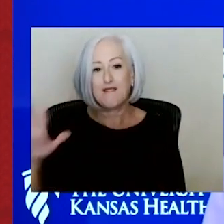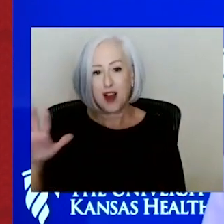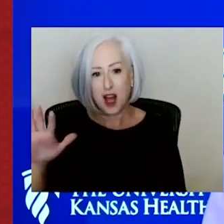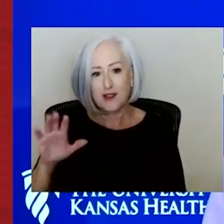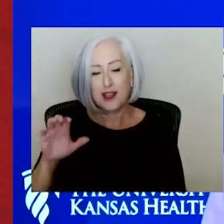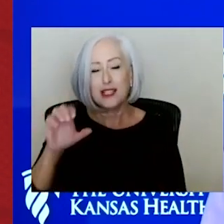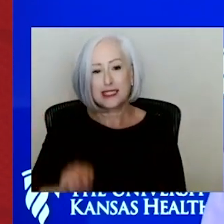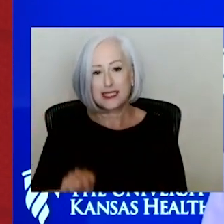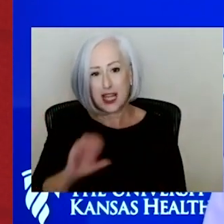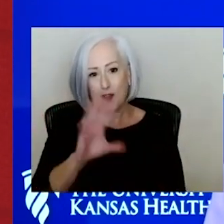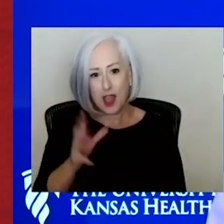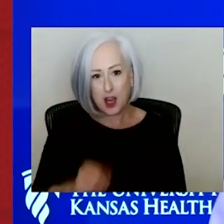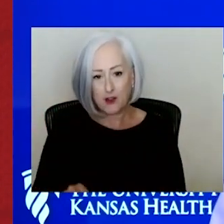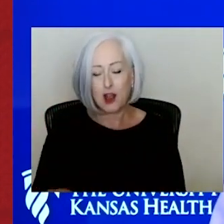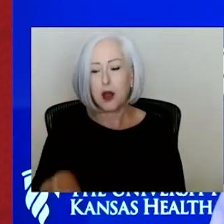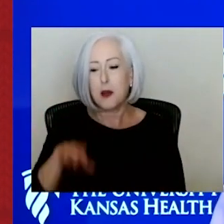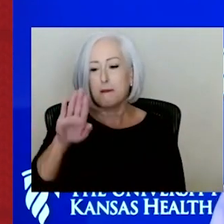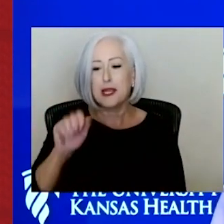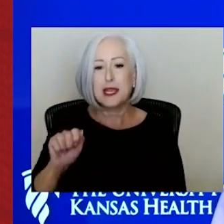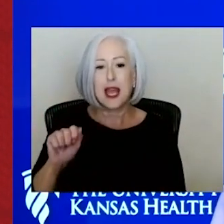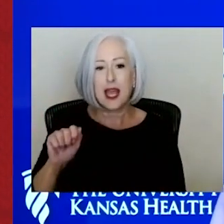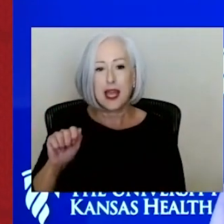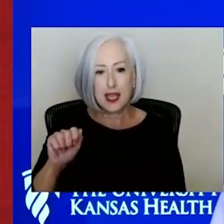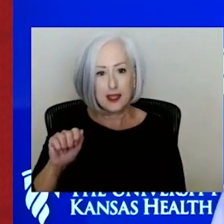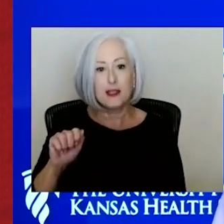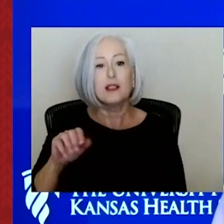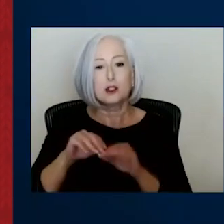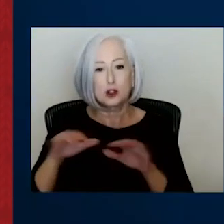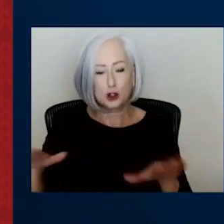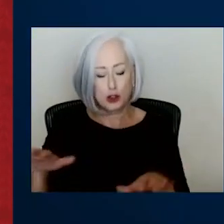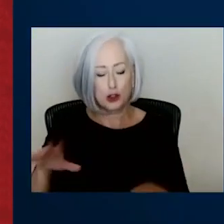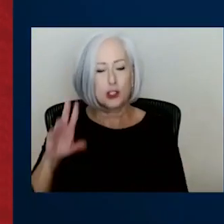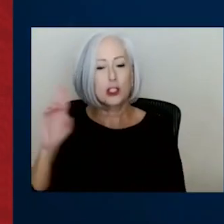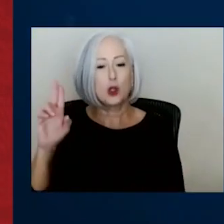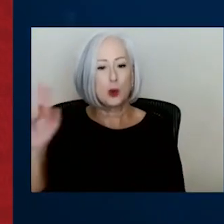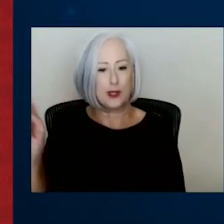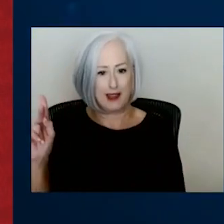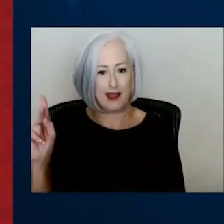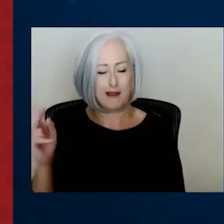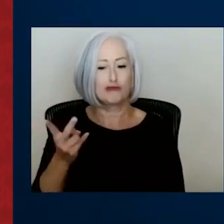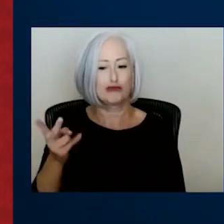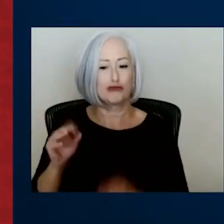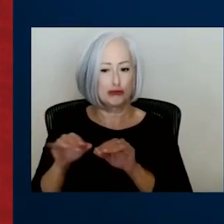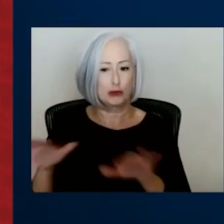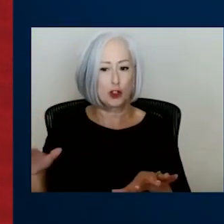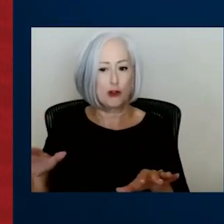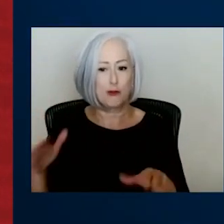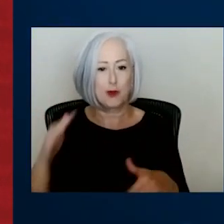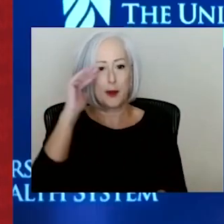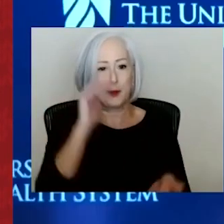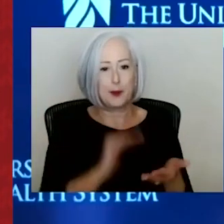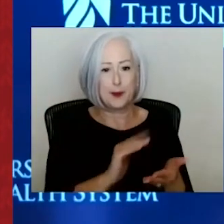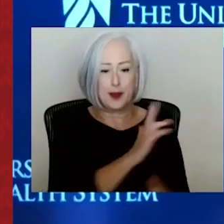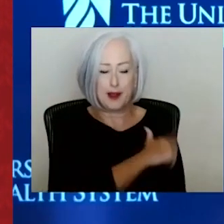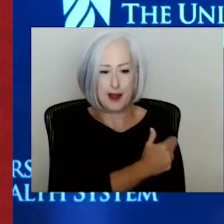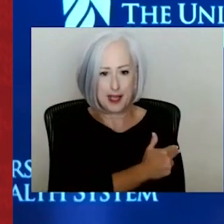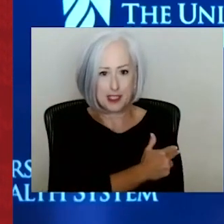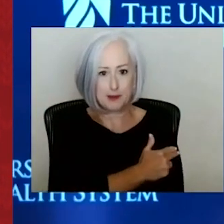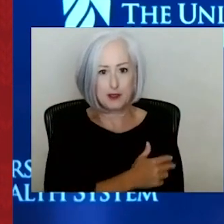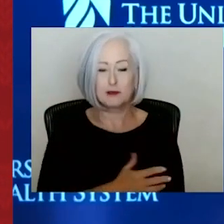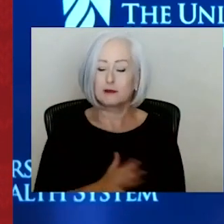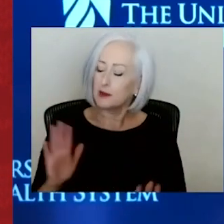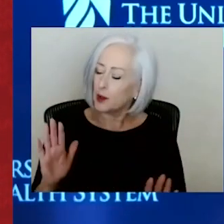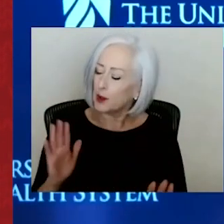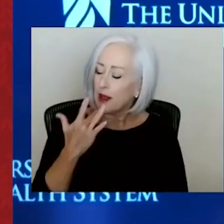in the UK as well. It just looks to me like we have to be thankful for vaccination again. I think